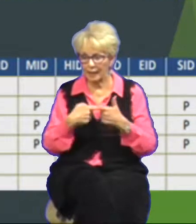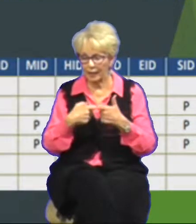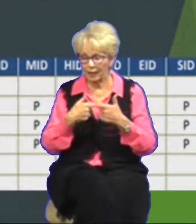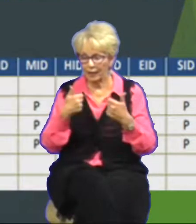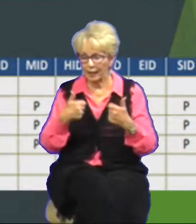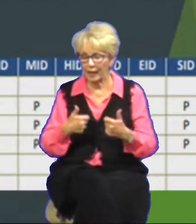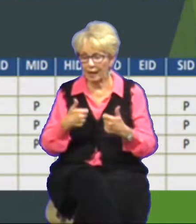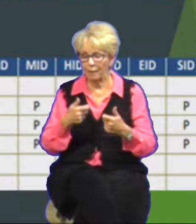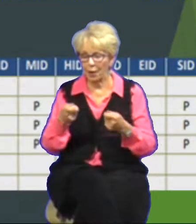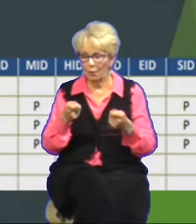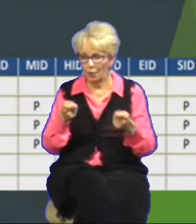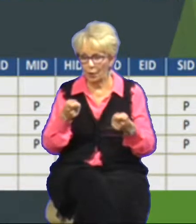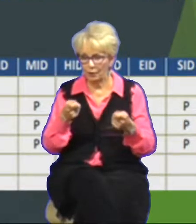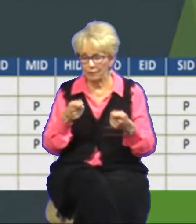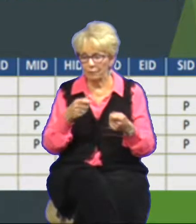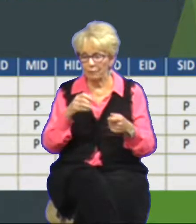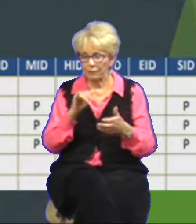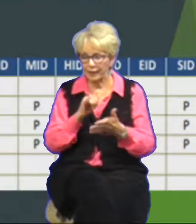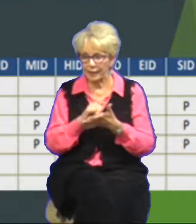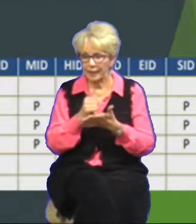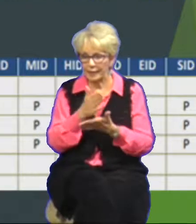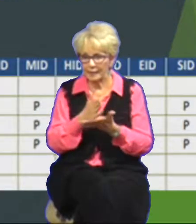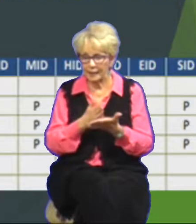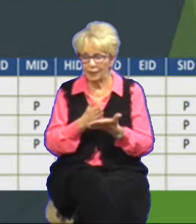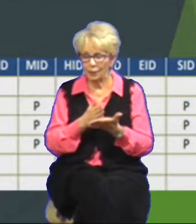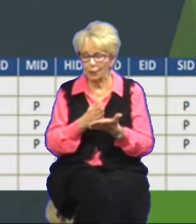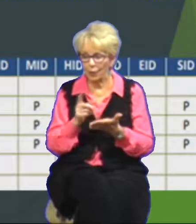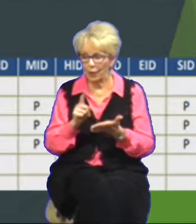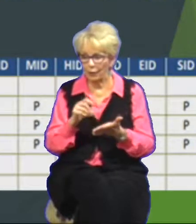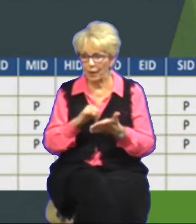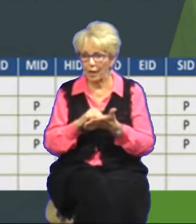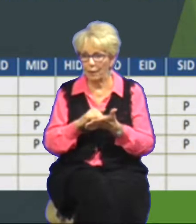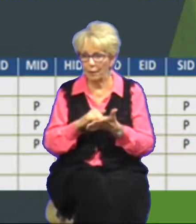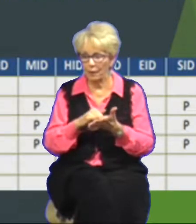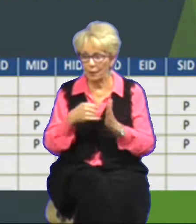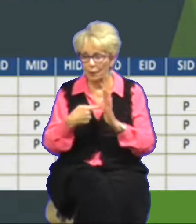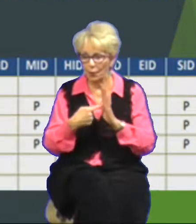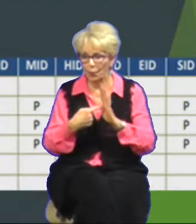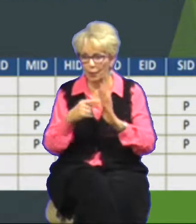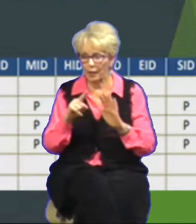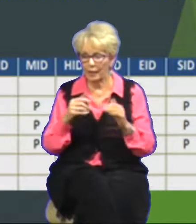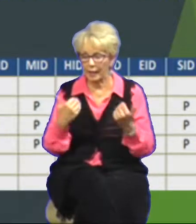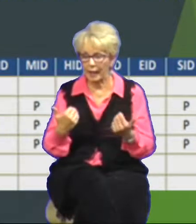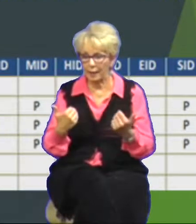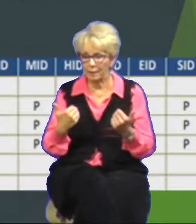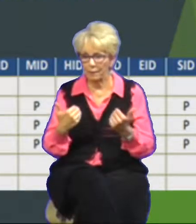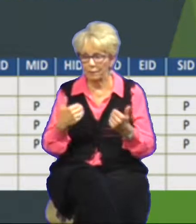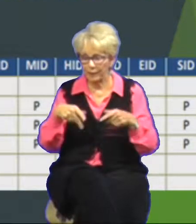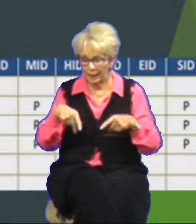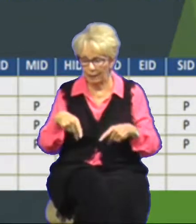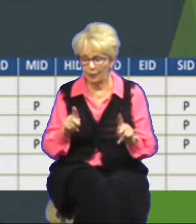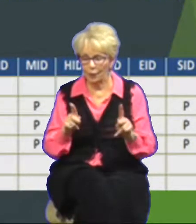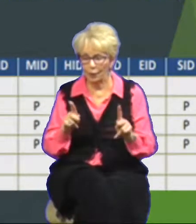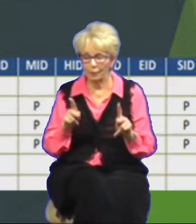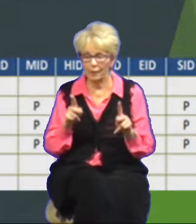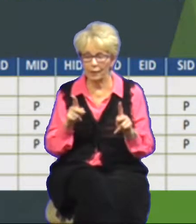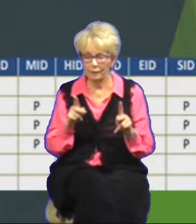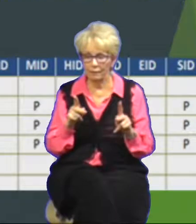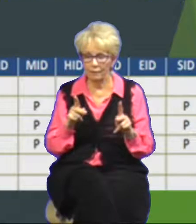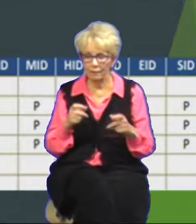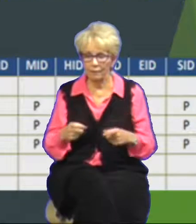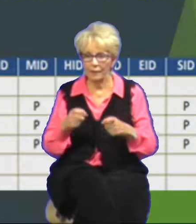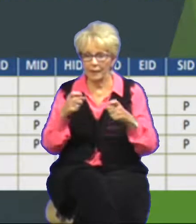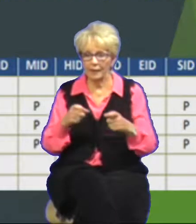gaming operations. In this section, where the pointer is now, is where we have, it's permitted, but it